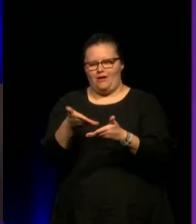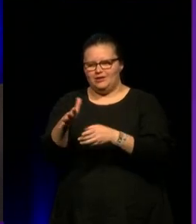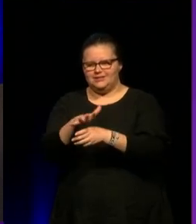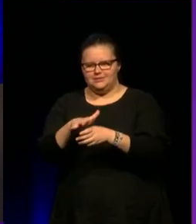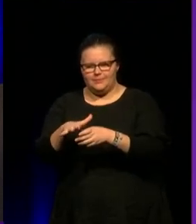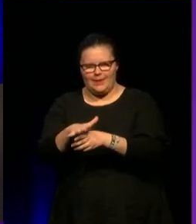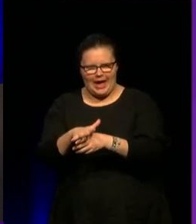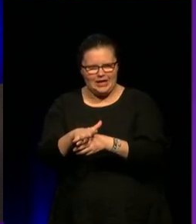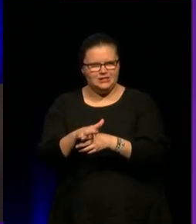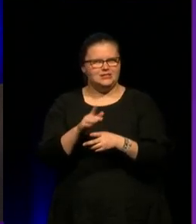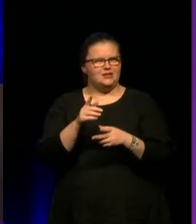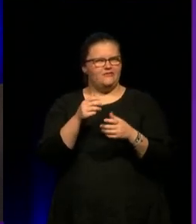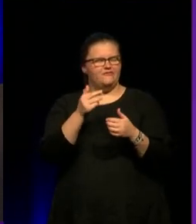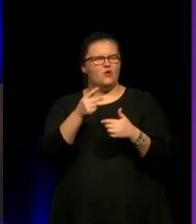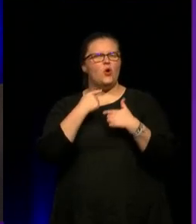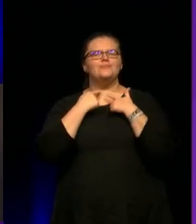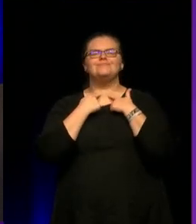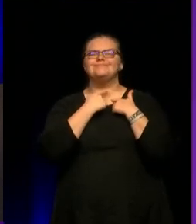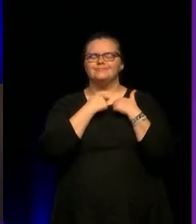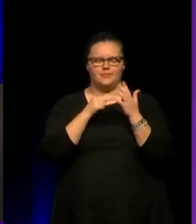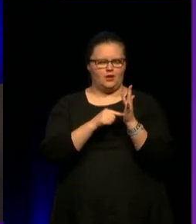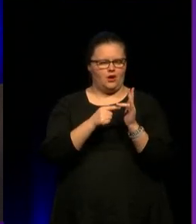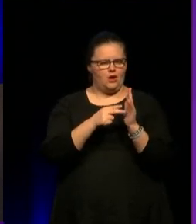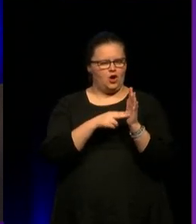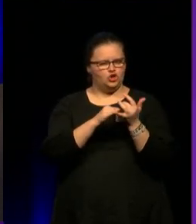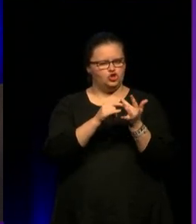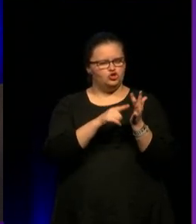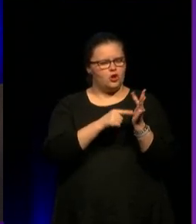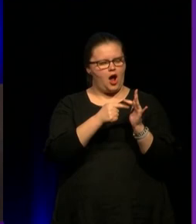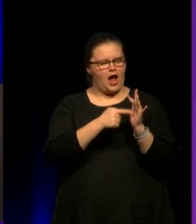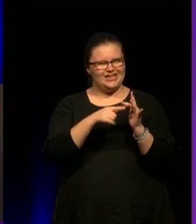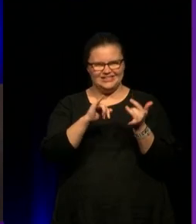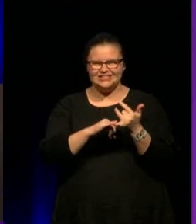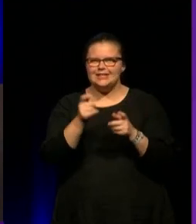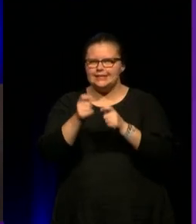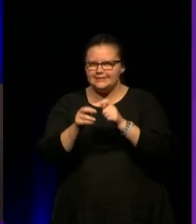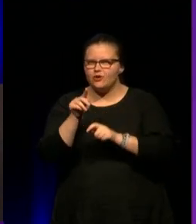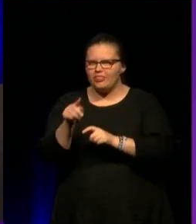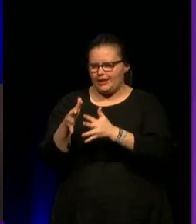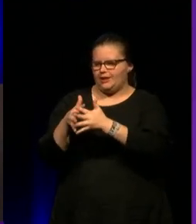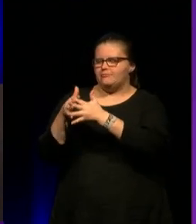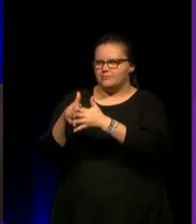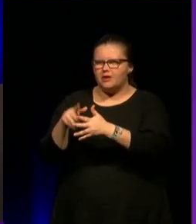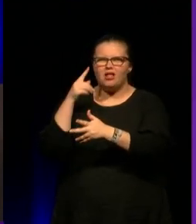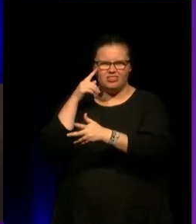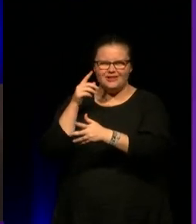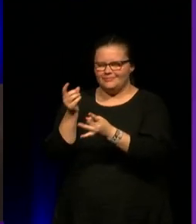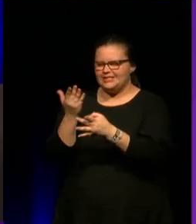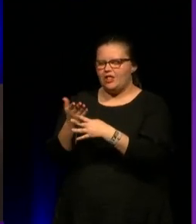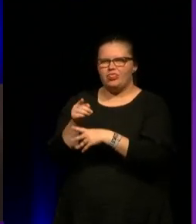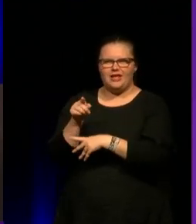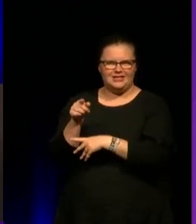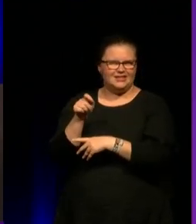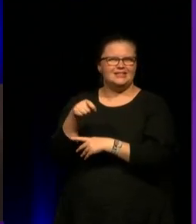which is the most common cause of tonsillitis, there's a lot of testing of that in the US and in other places, and that would be a logical next one. Sexually